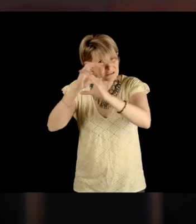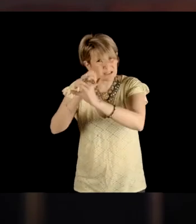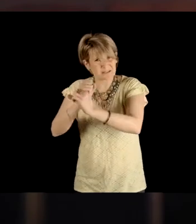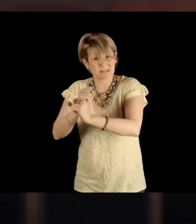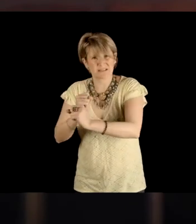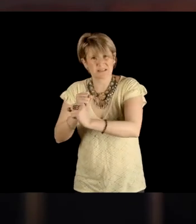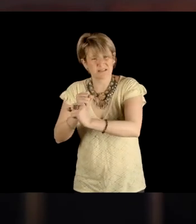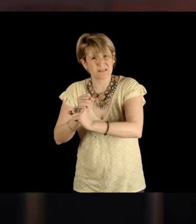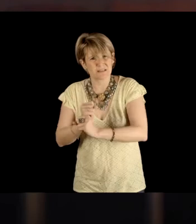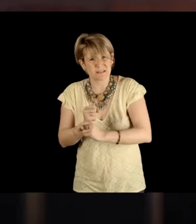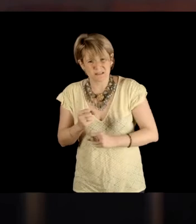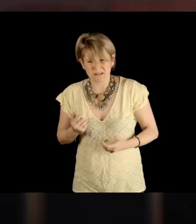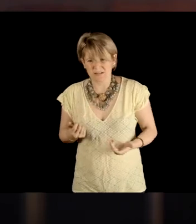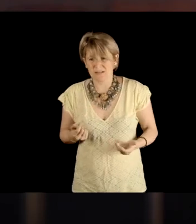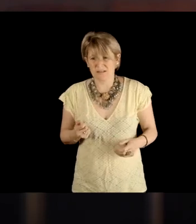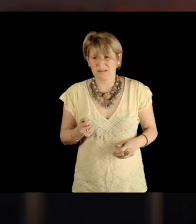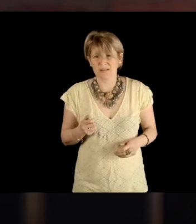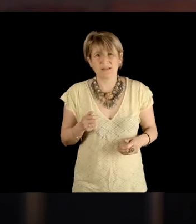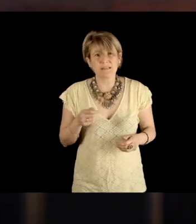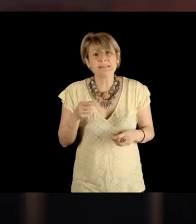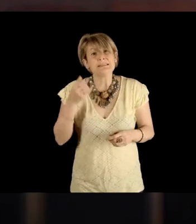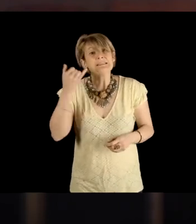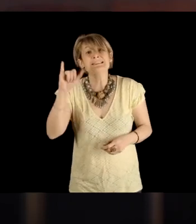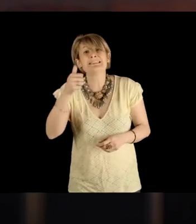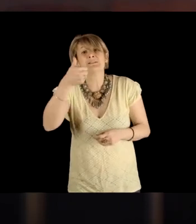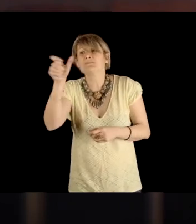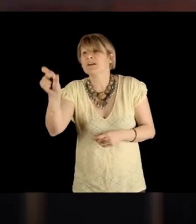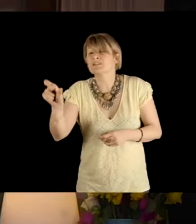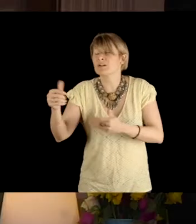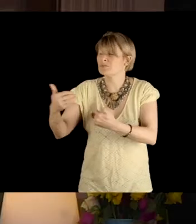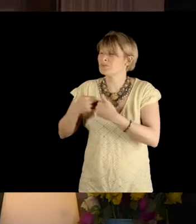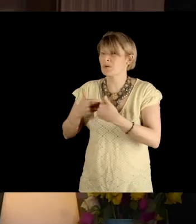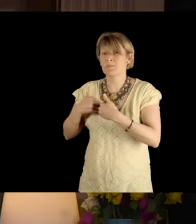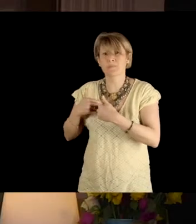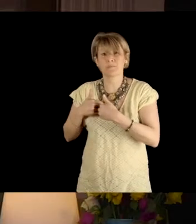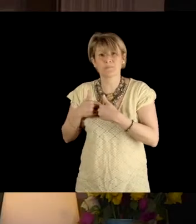enabled because of this transmission or this initiatory process.